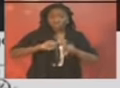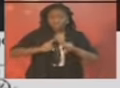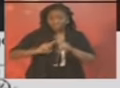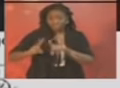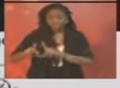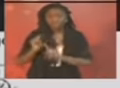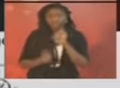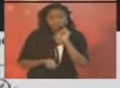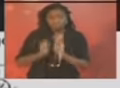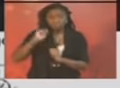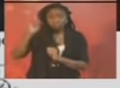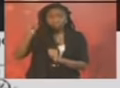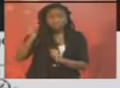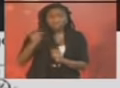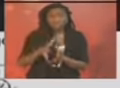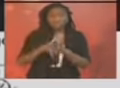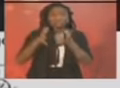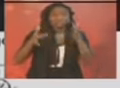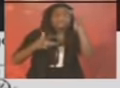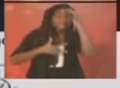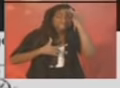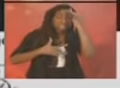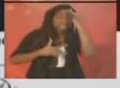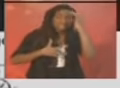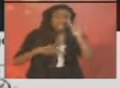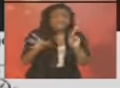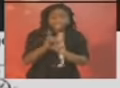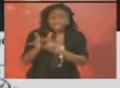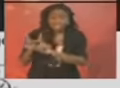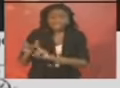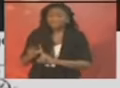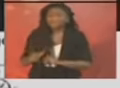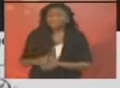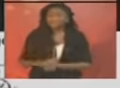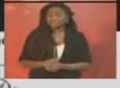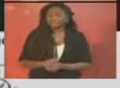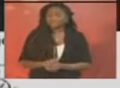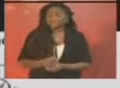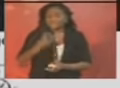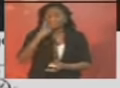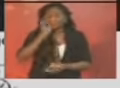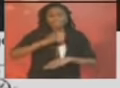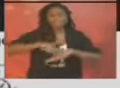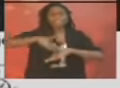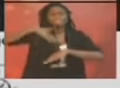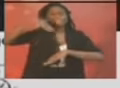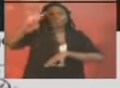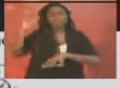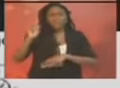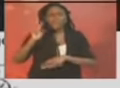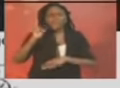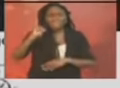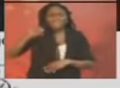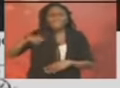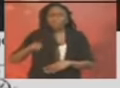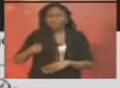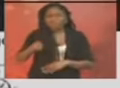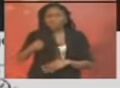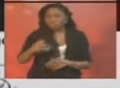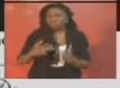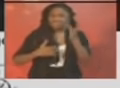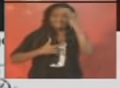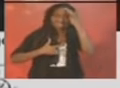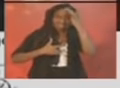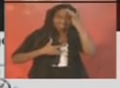St. George East, St. George Central areas. We're seeing a bit now in the Victoria area and the New River Mayaro area. But again, those numbers